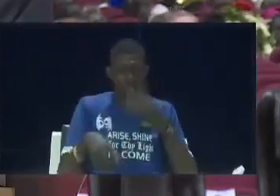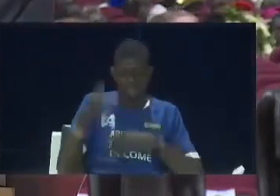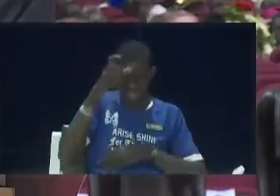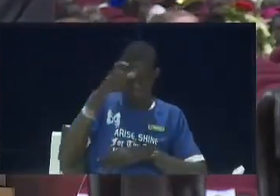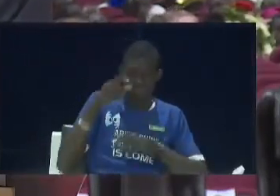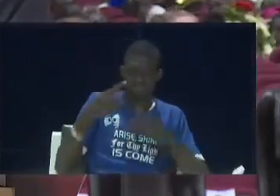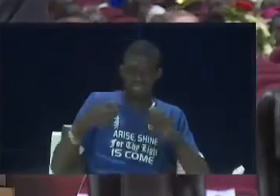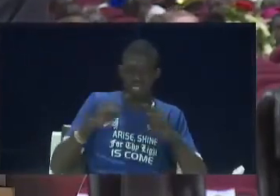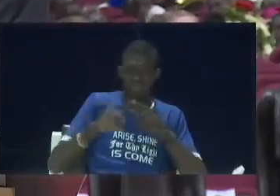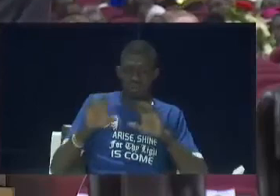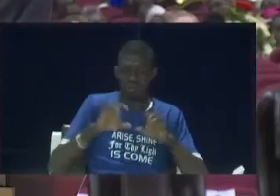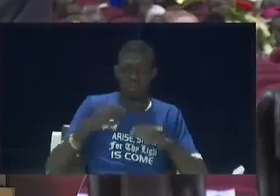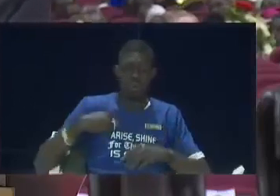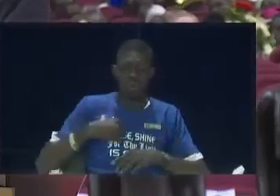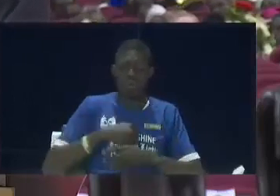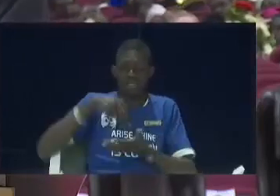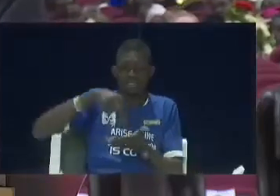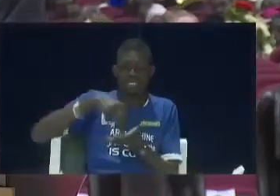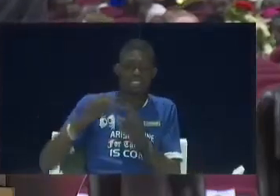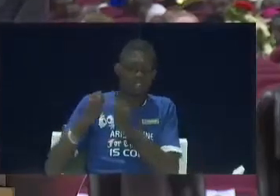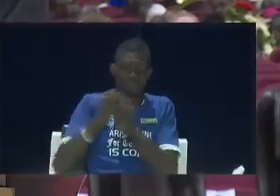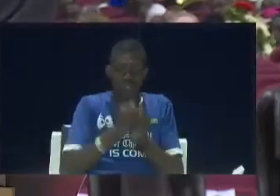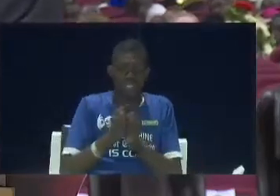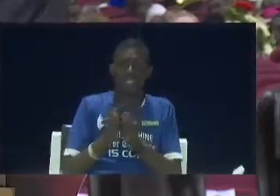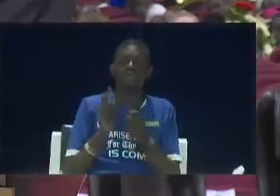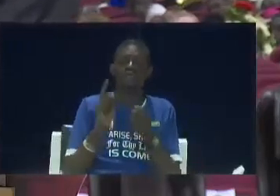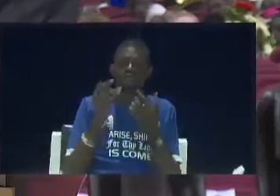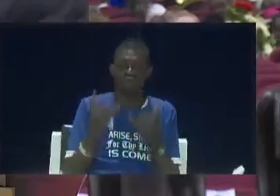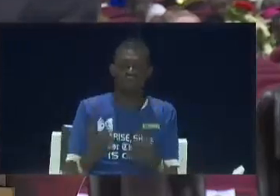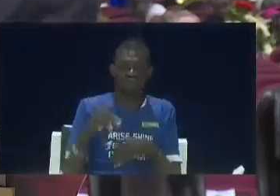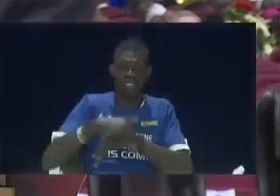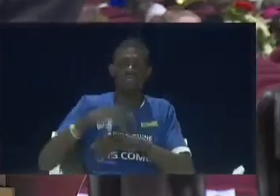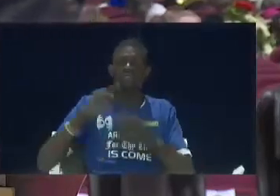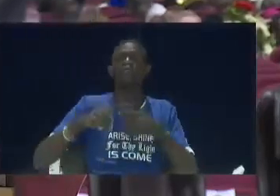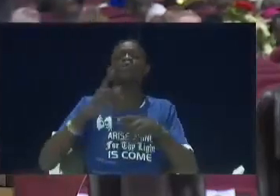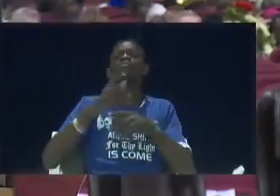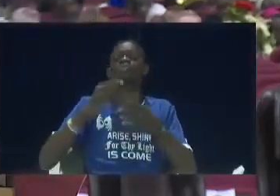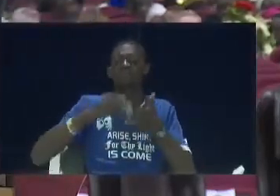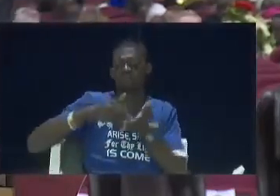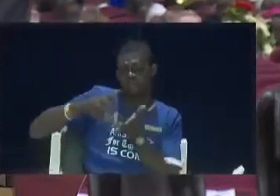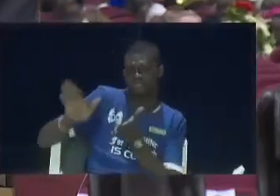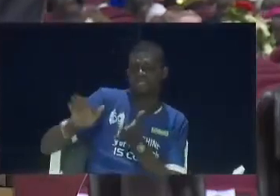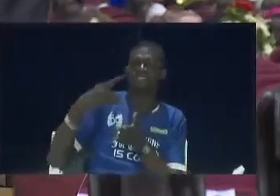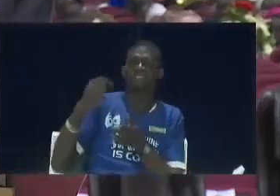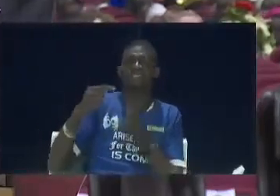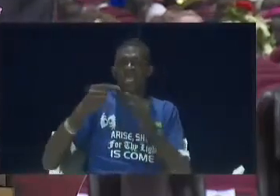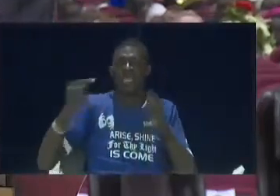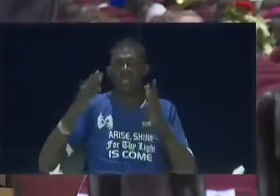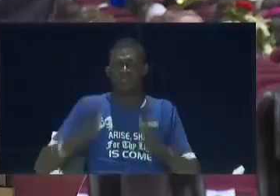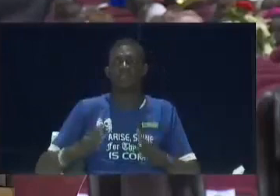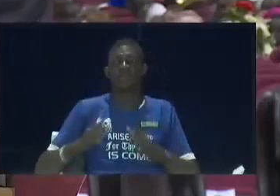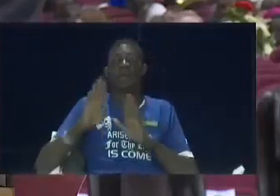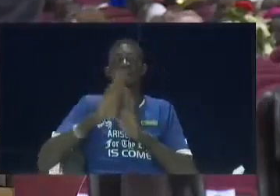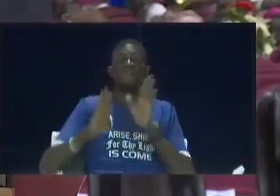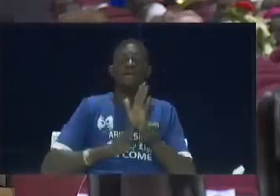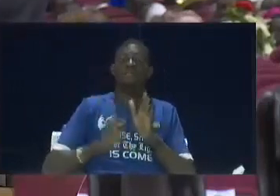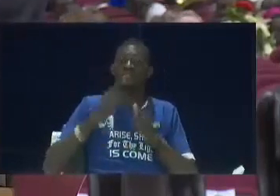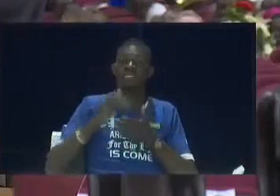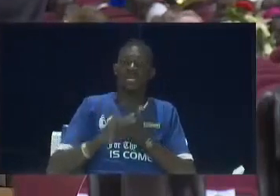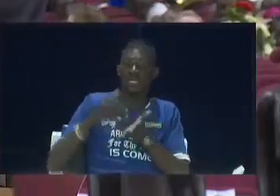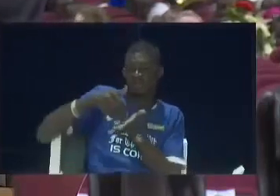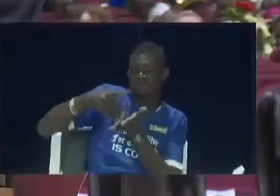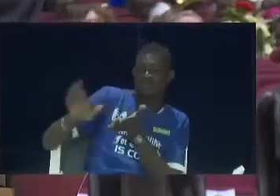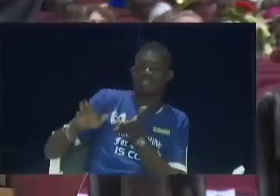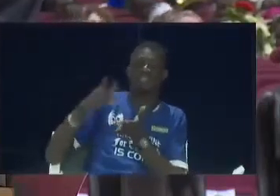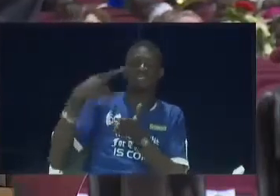do. We are standing together tonight to resist the enemy. The Bible says, resist